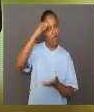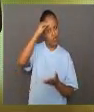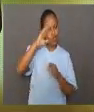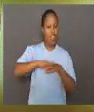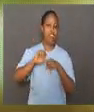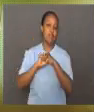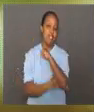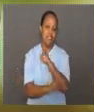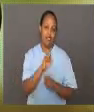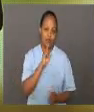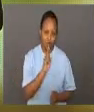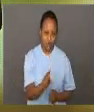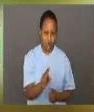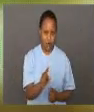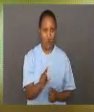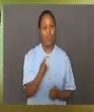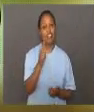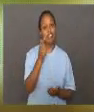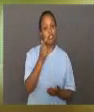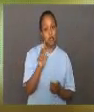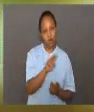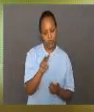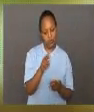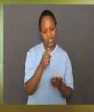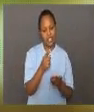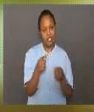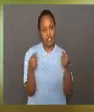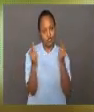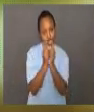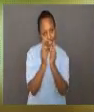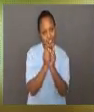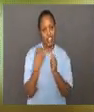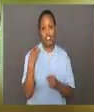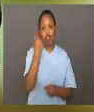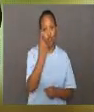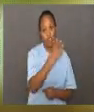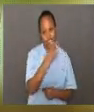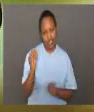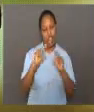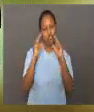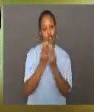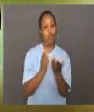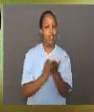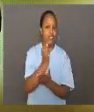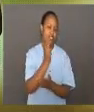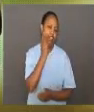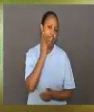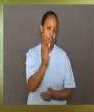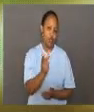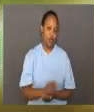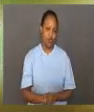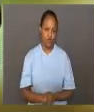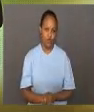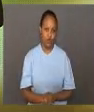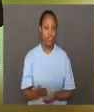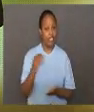grades. You will discuss the relationship between individual rights and group rights.